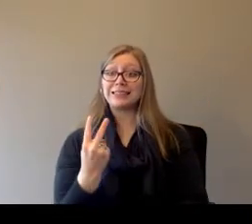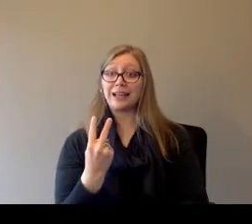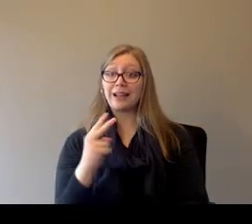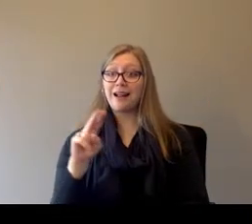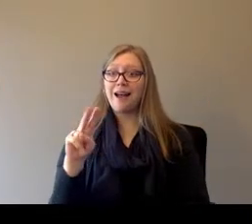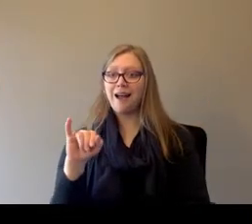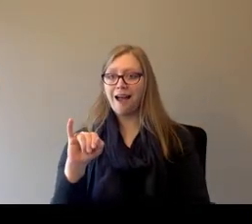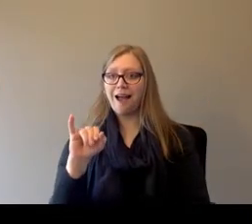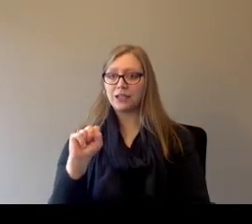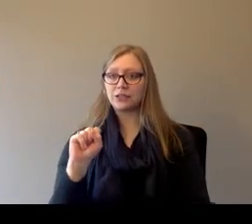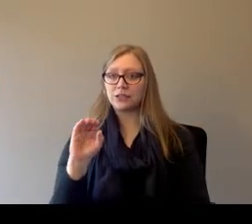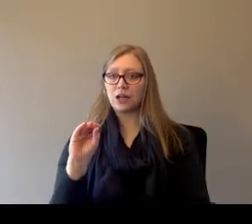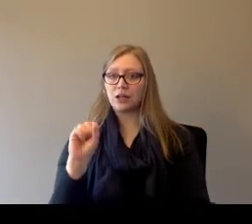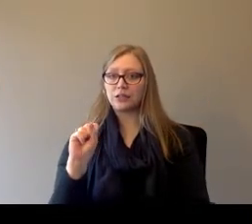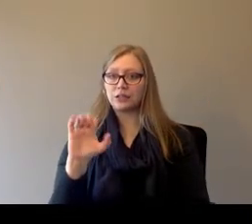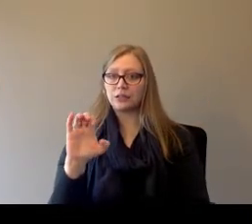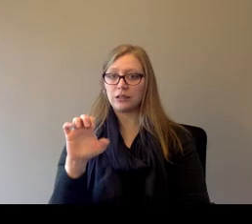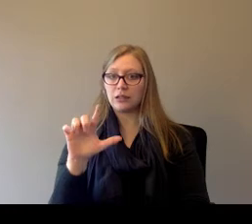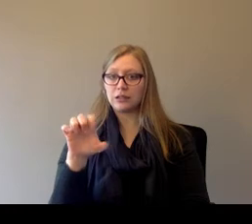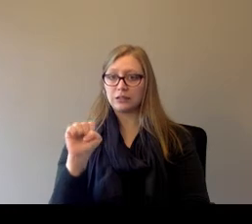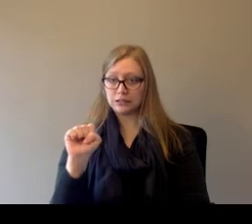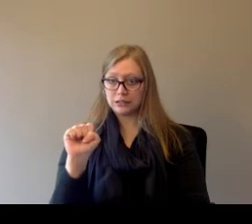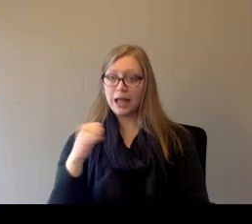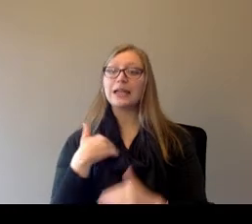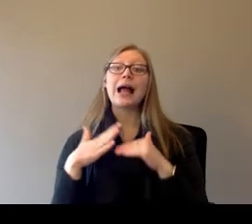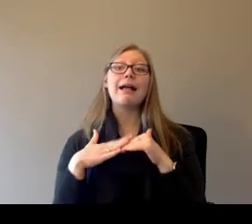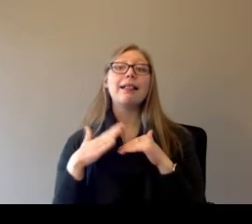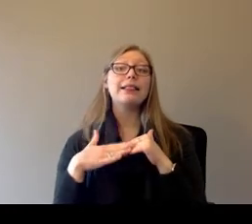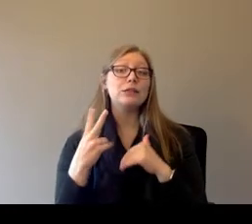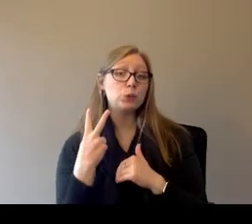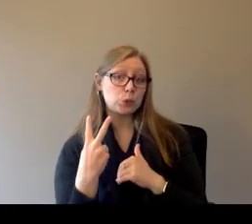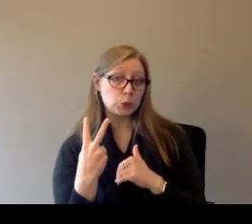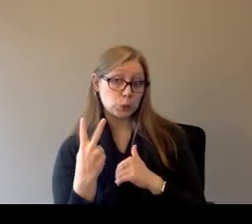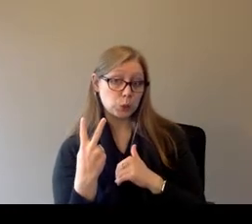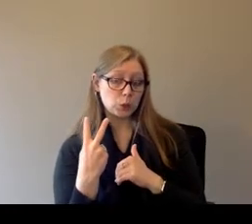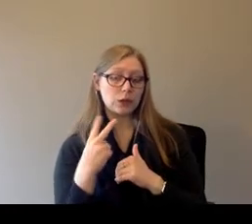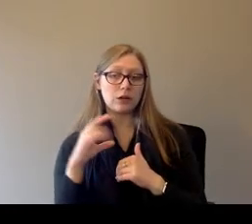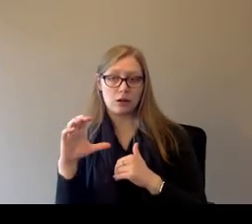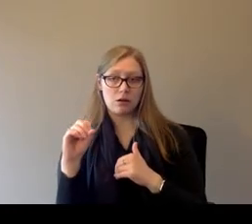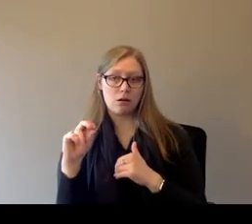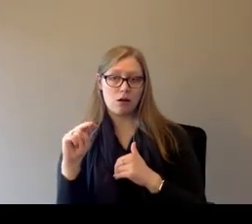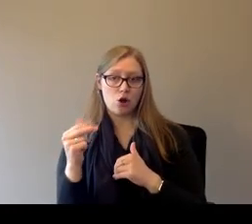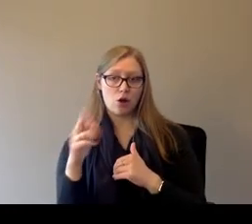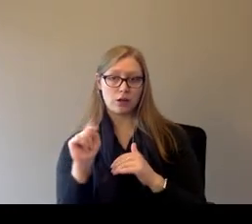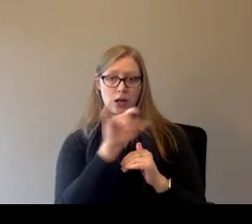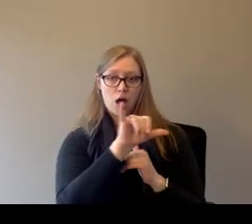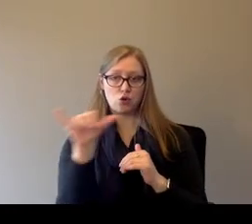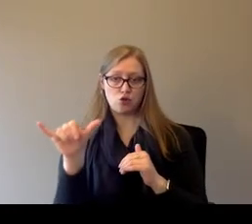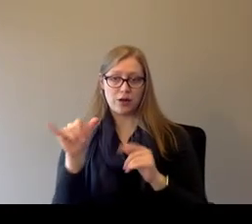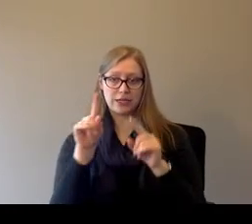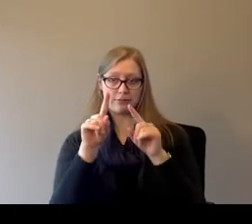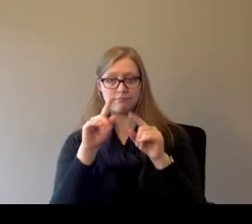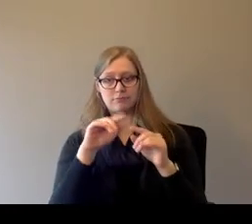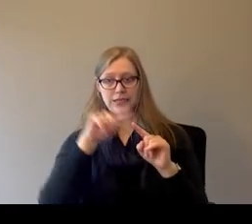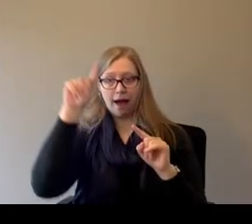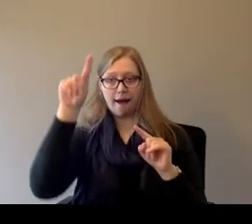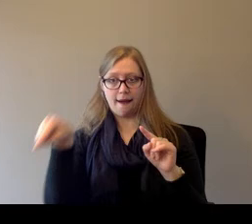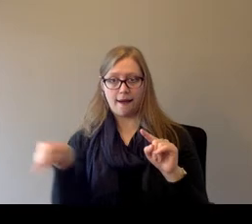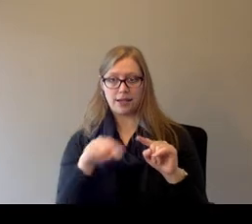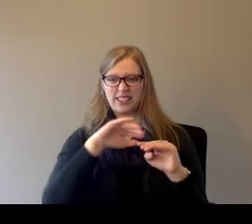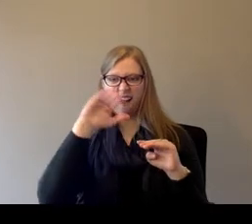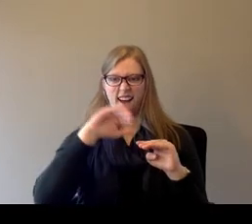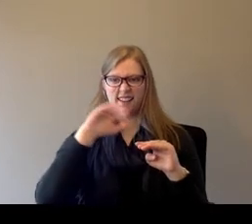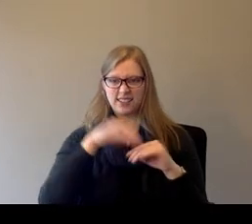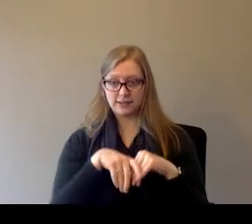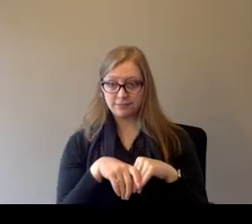isosceles triangle, and that has at least two congruent sides. So the very first one we looked at, an equilateral